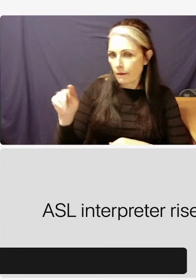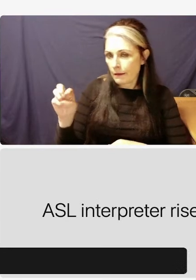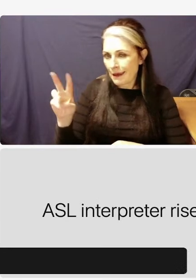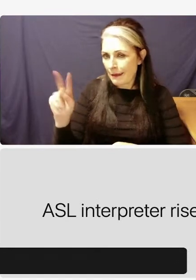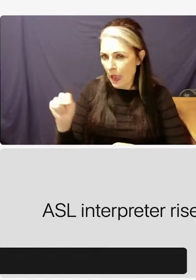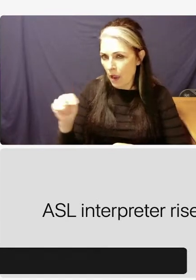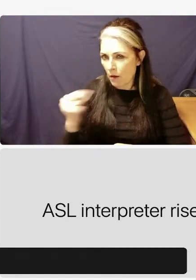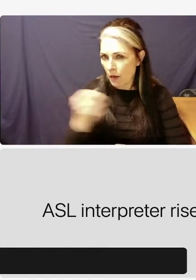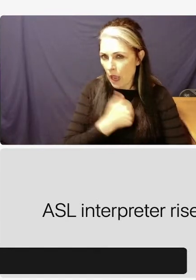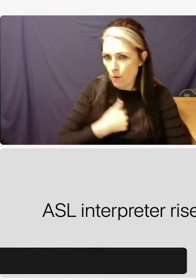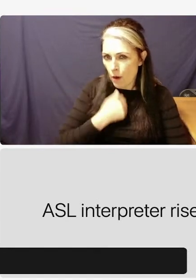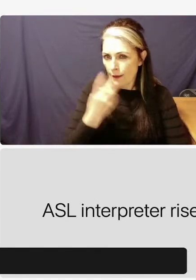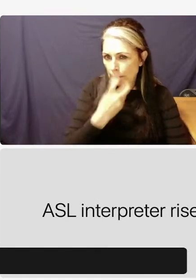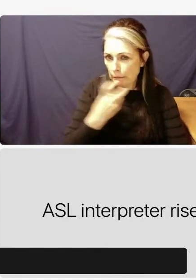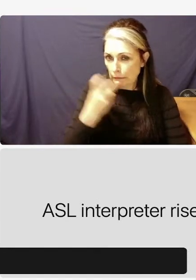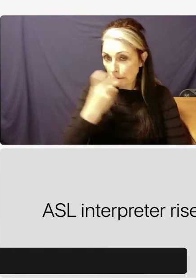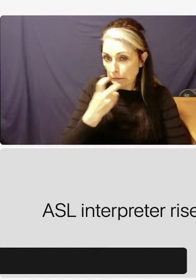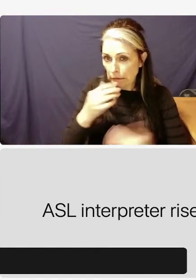if i mispronounced